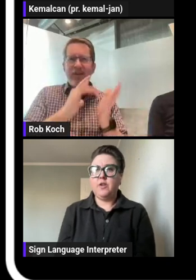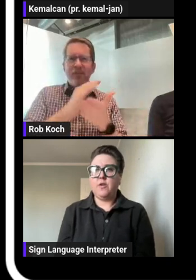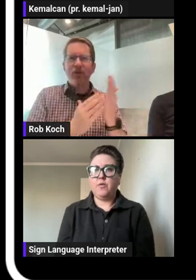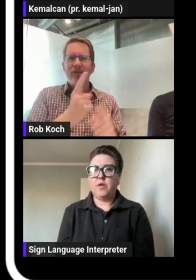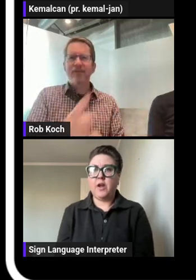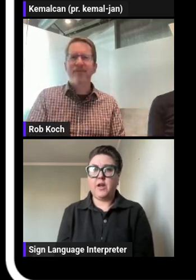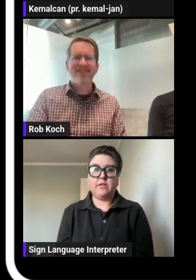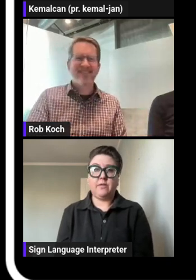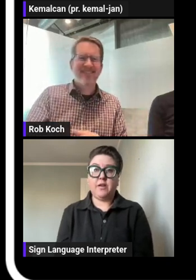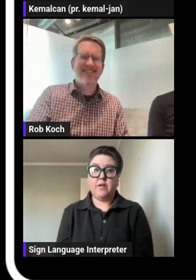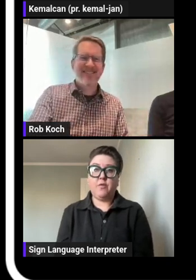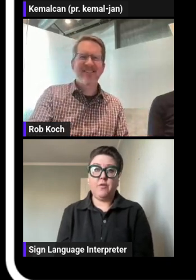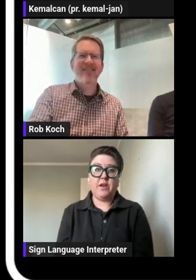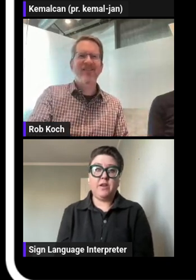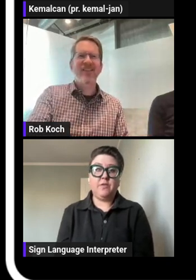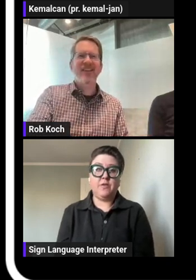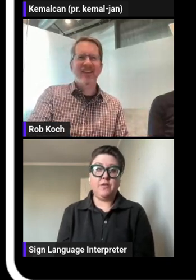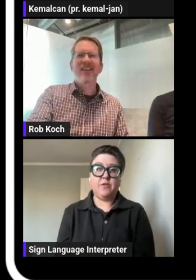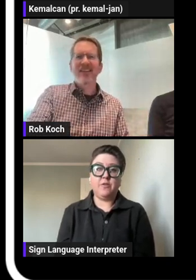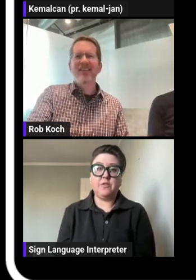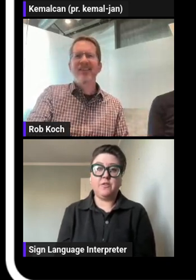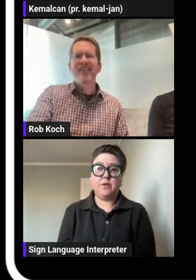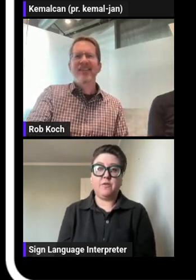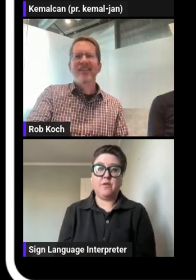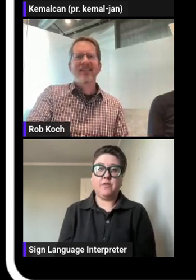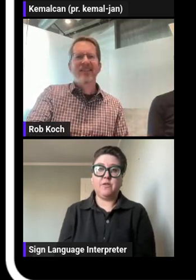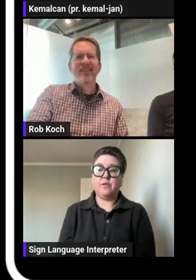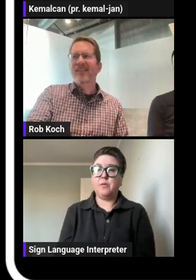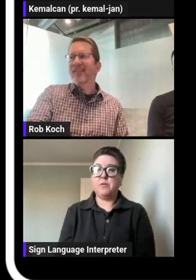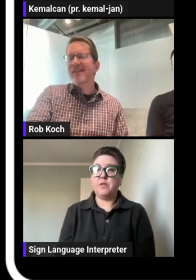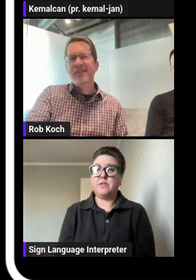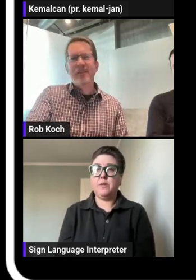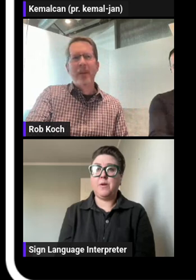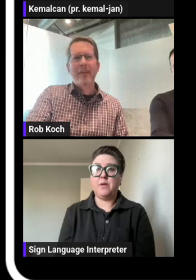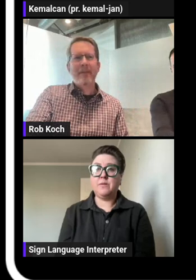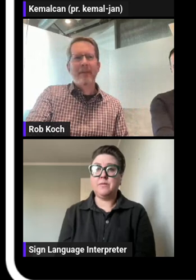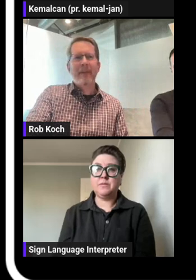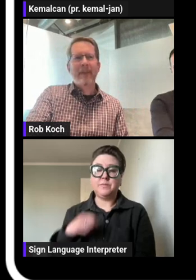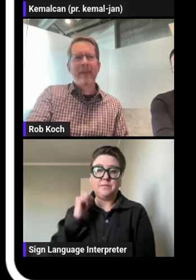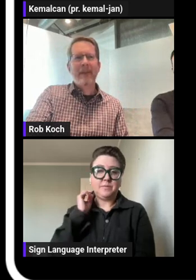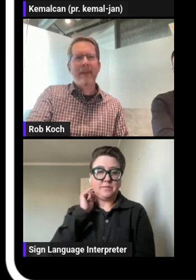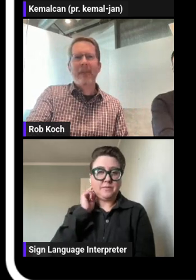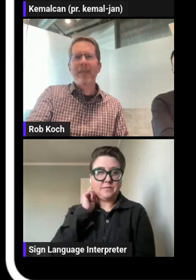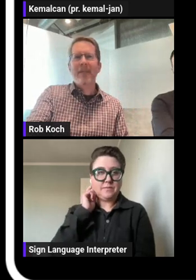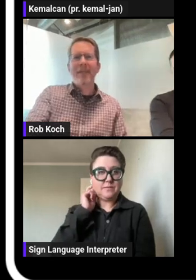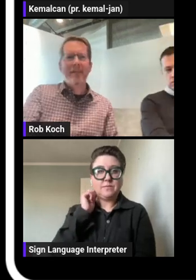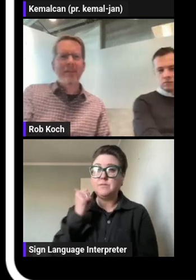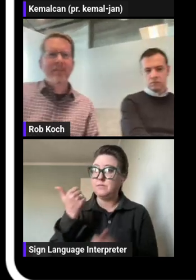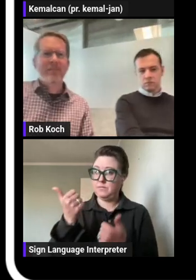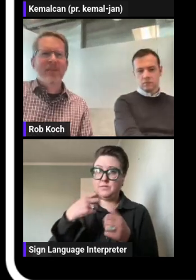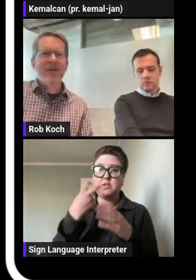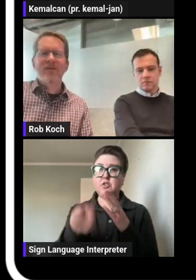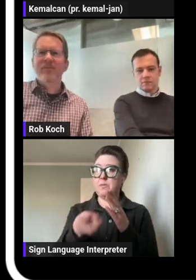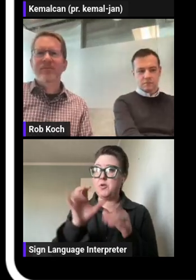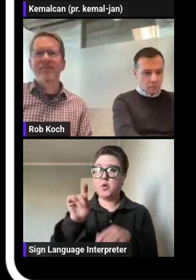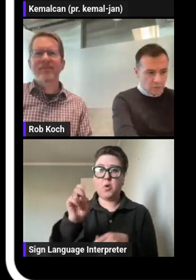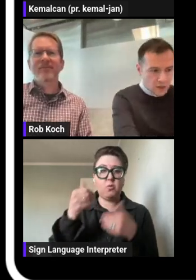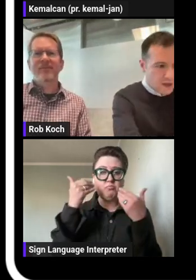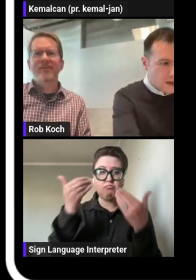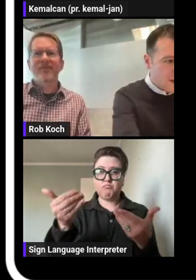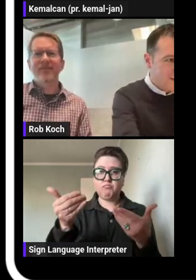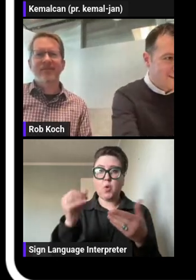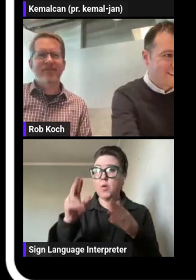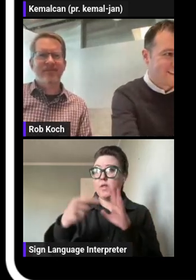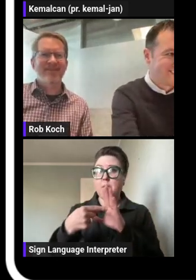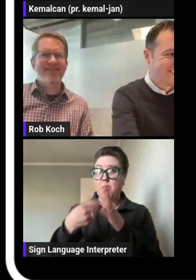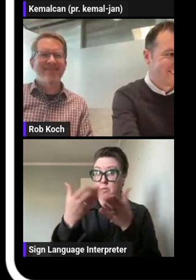then I guess if we're ready and there's no other questions, we can fall into a little bit more of the tech part. Yeah, let's jump into the code or demo